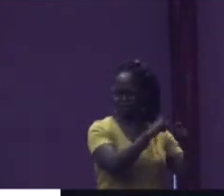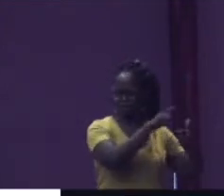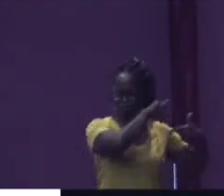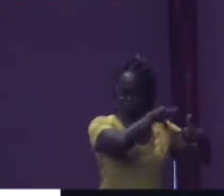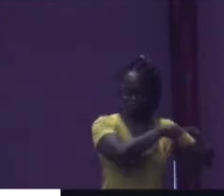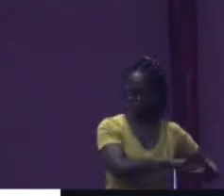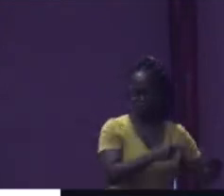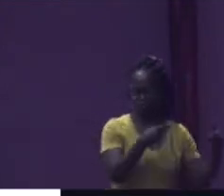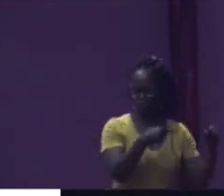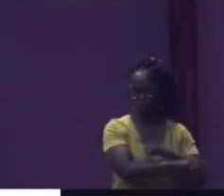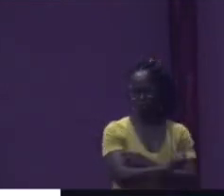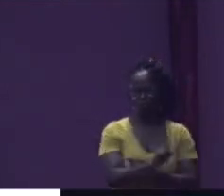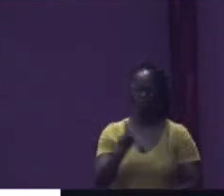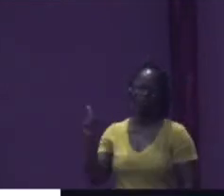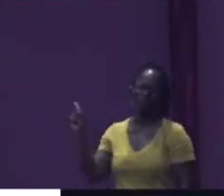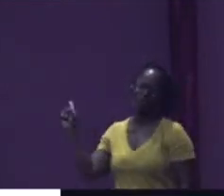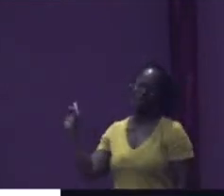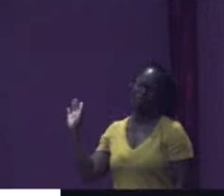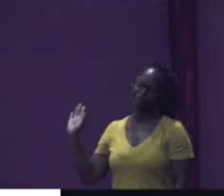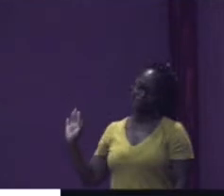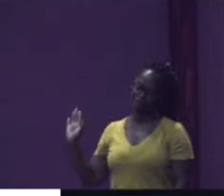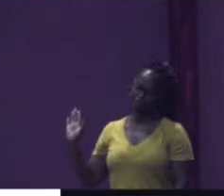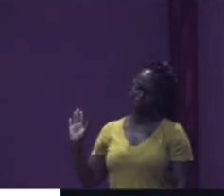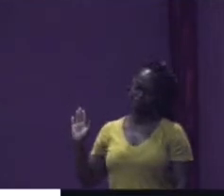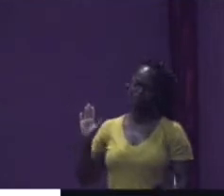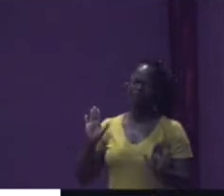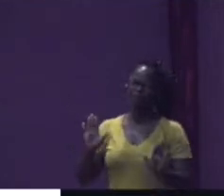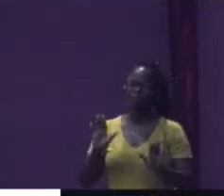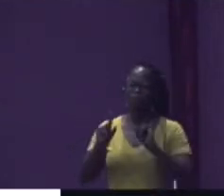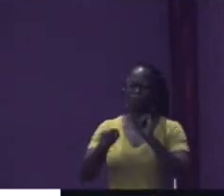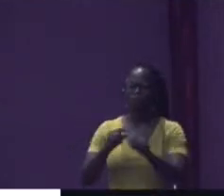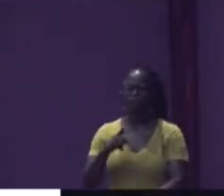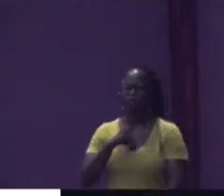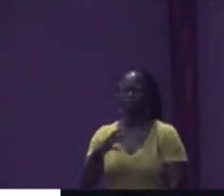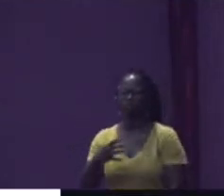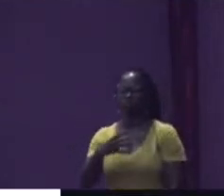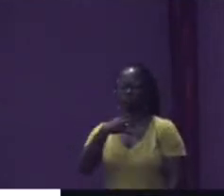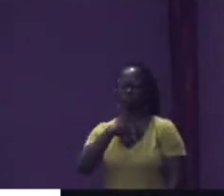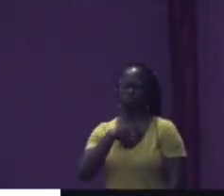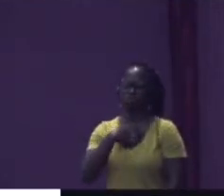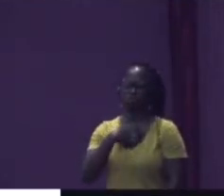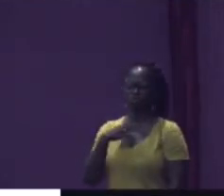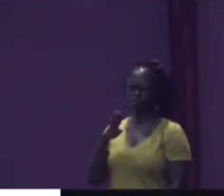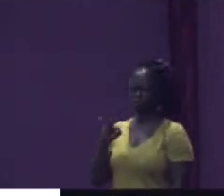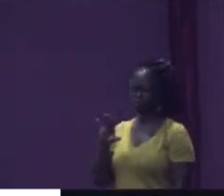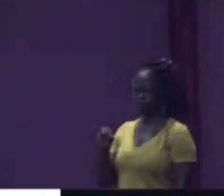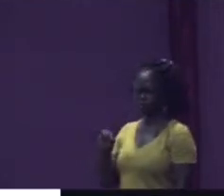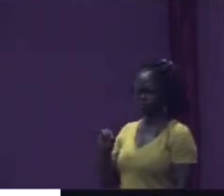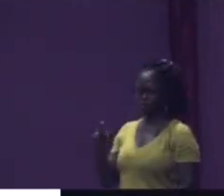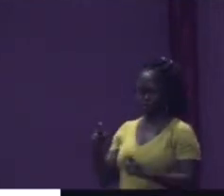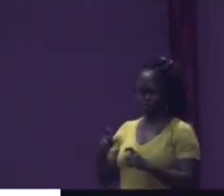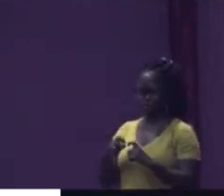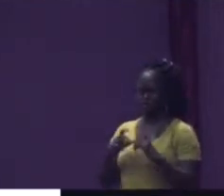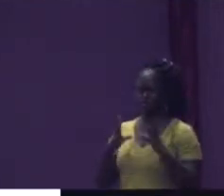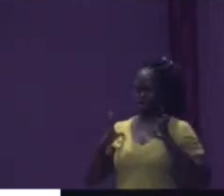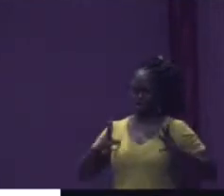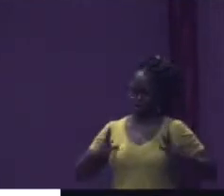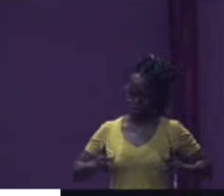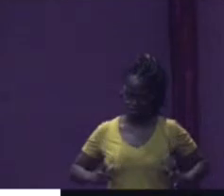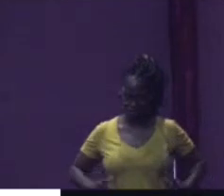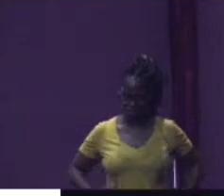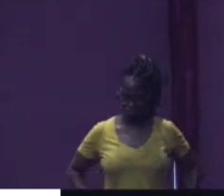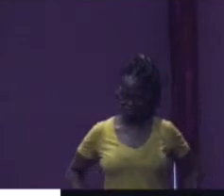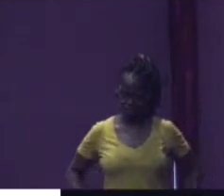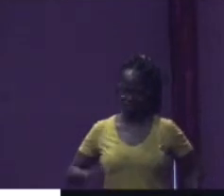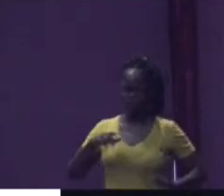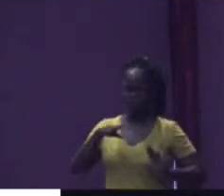an outdated form of biomedicine that's taught in these training courses.